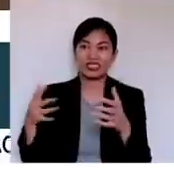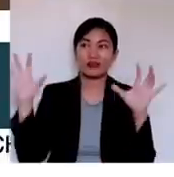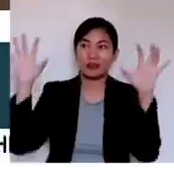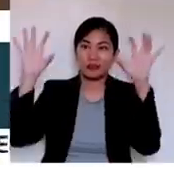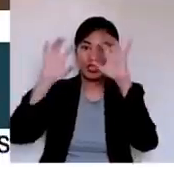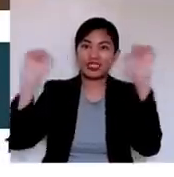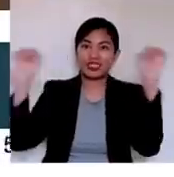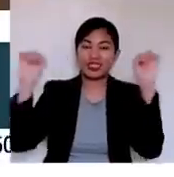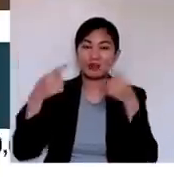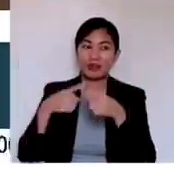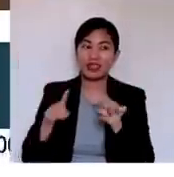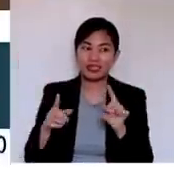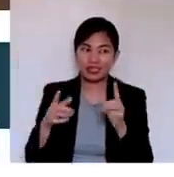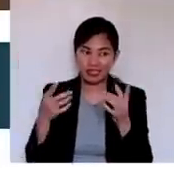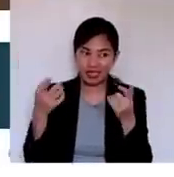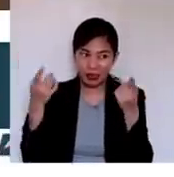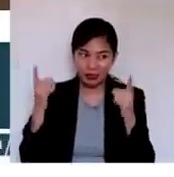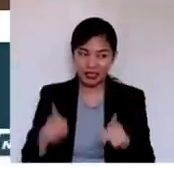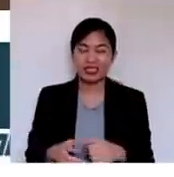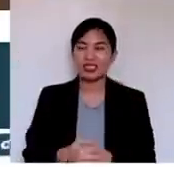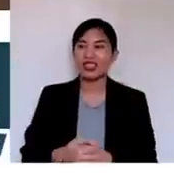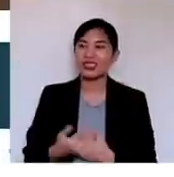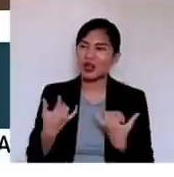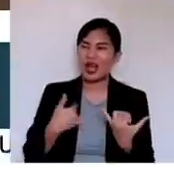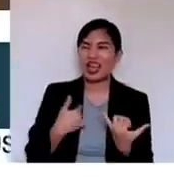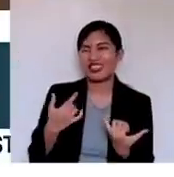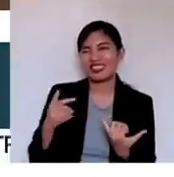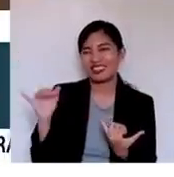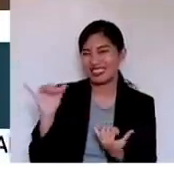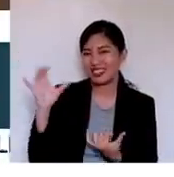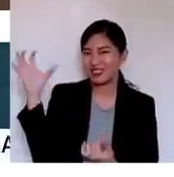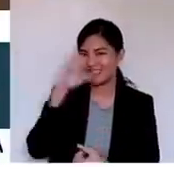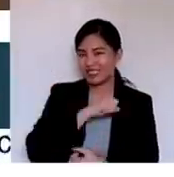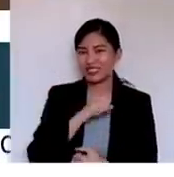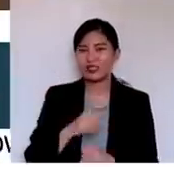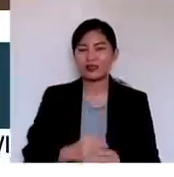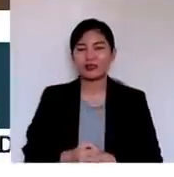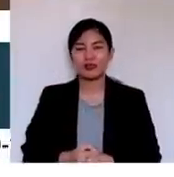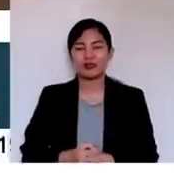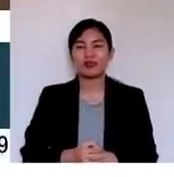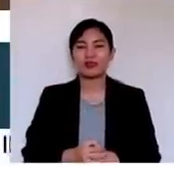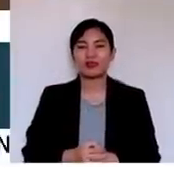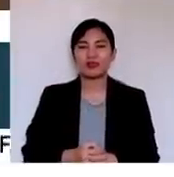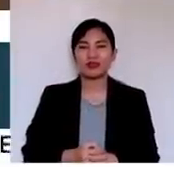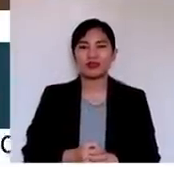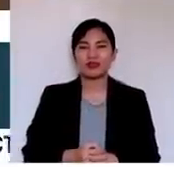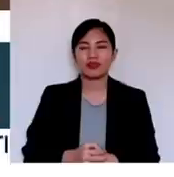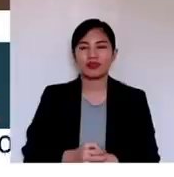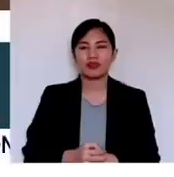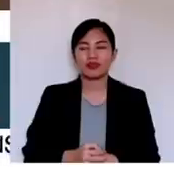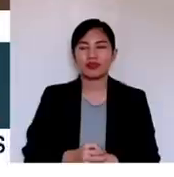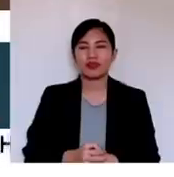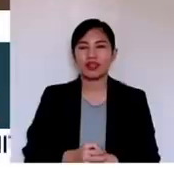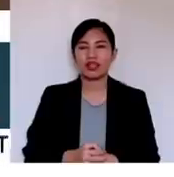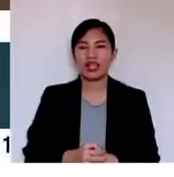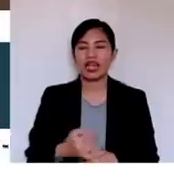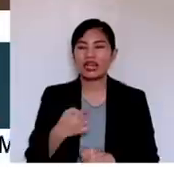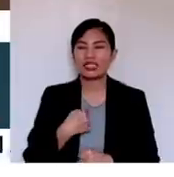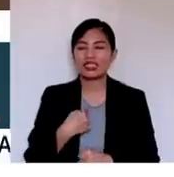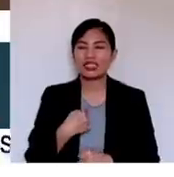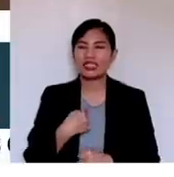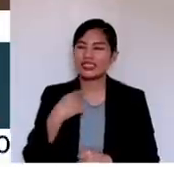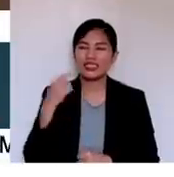So I will make a similar prediction now, and let's see if I'll swing and miss. At this point, I don't think there will be